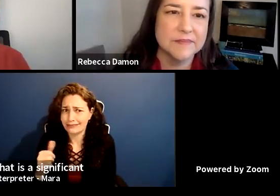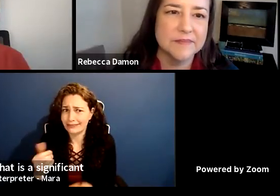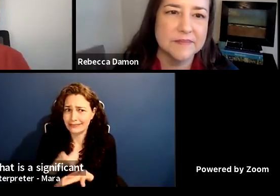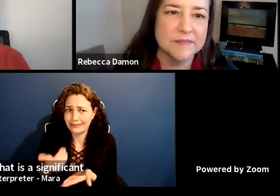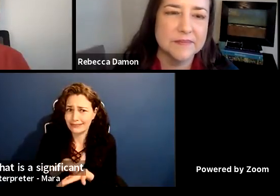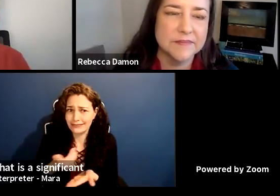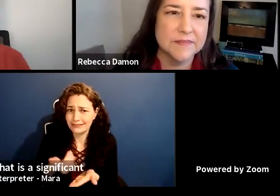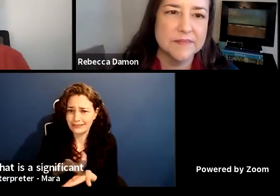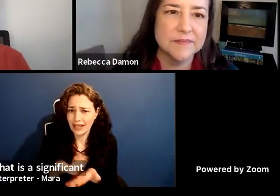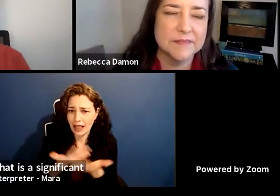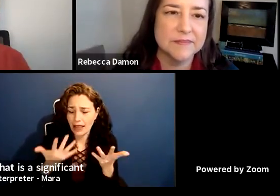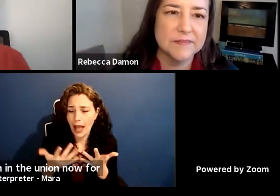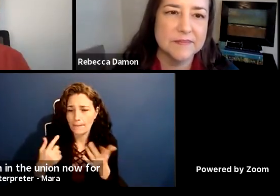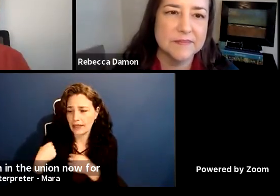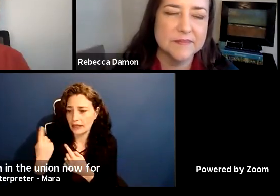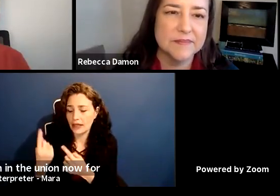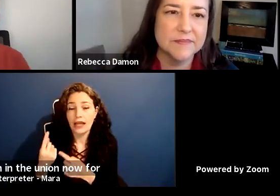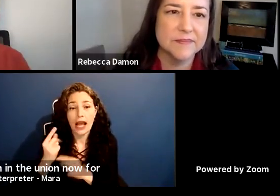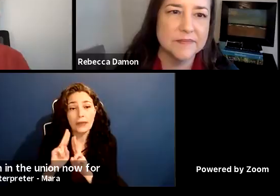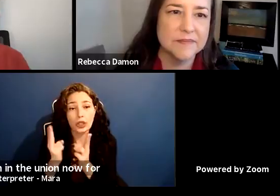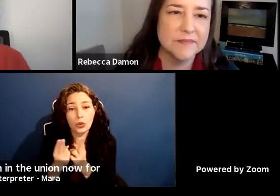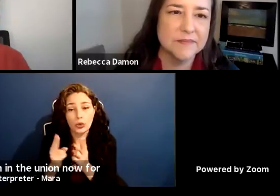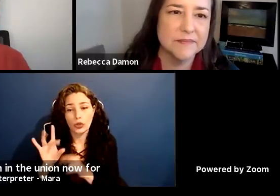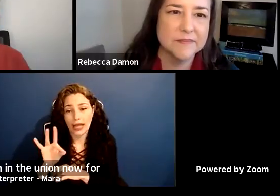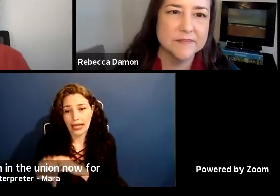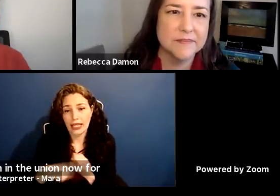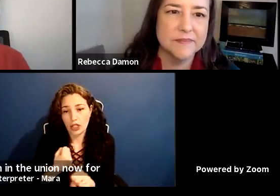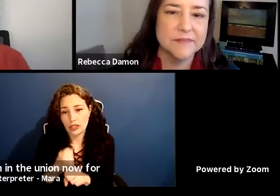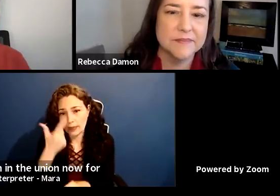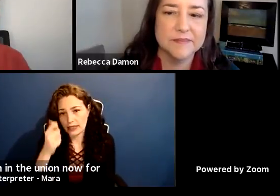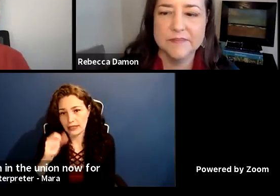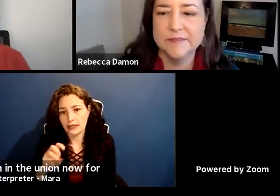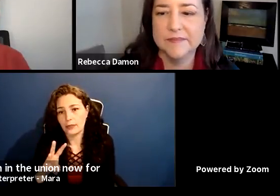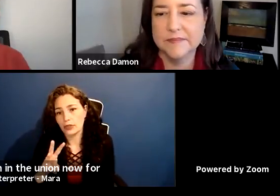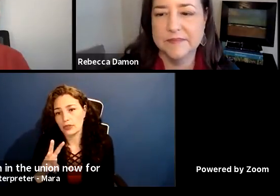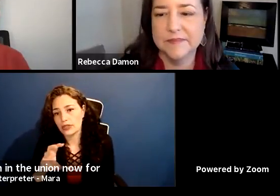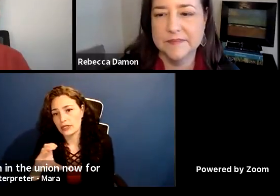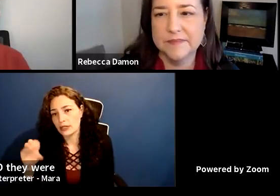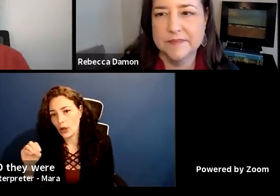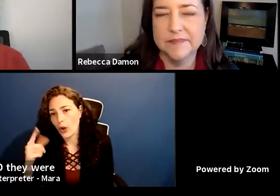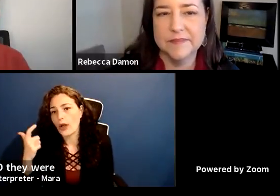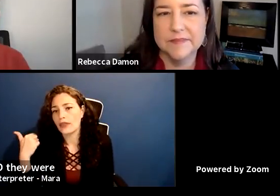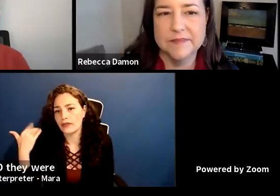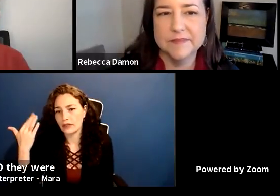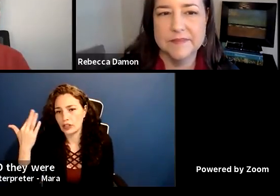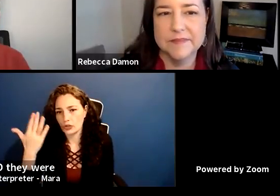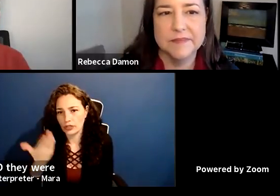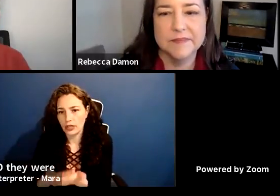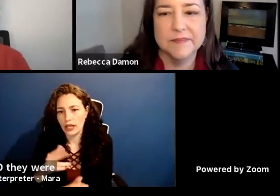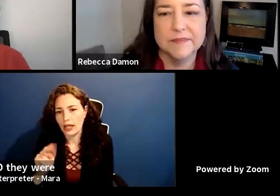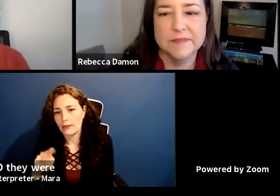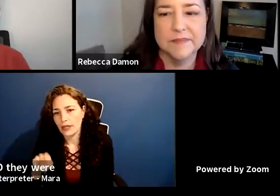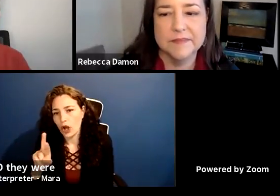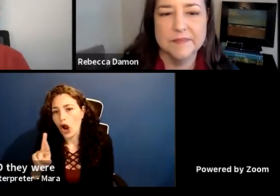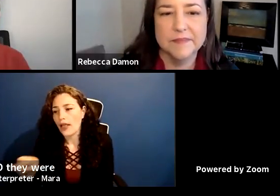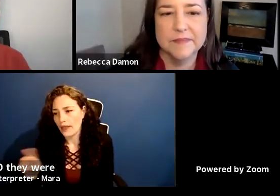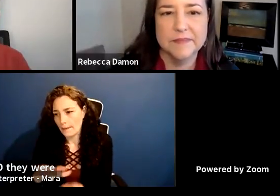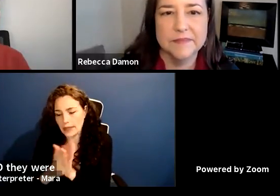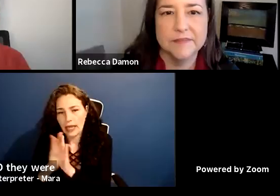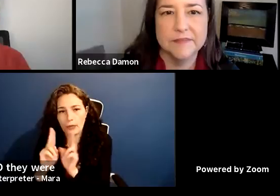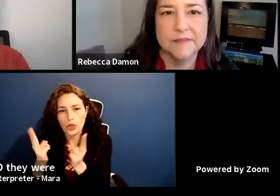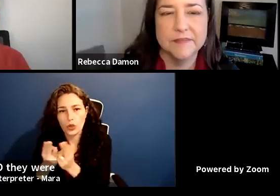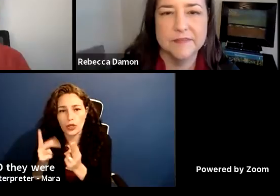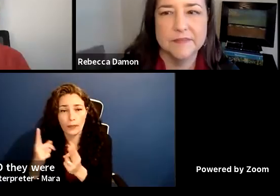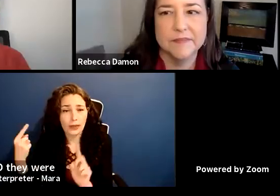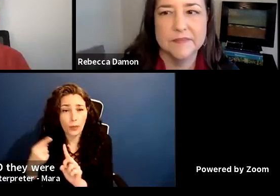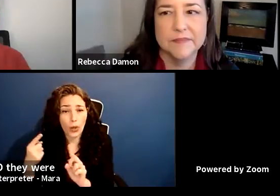at WCCO, they were in the union. And then by the time I got to NPR, they were in the union. And it's just a level of